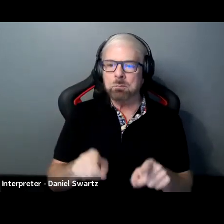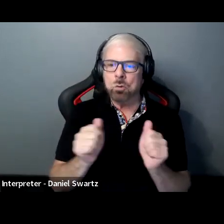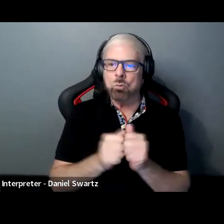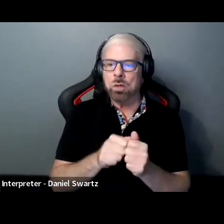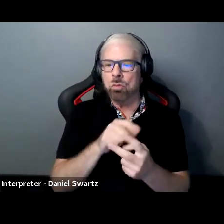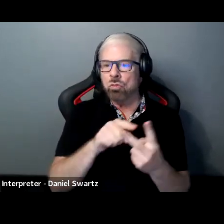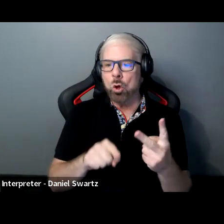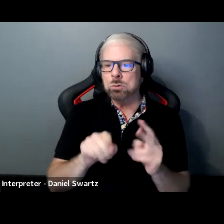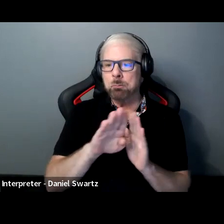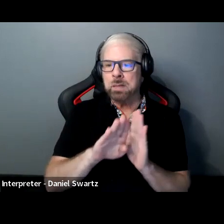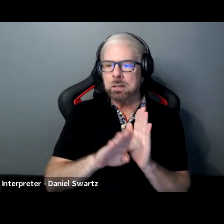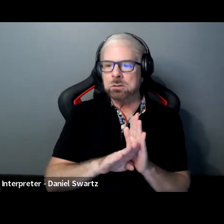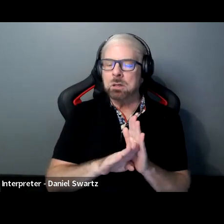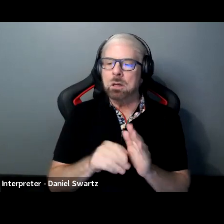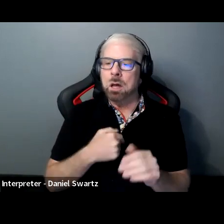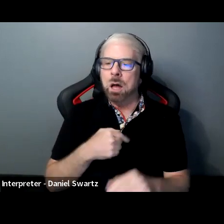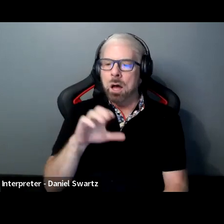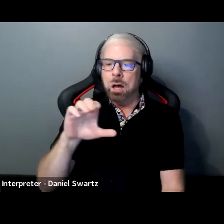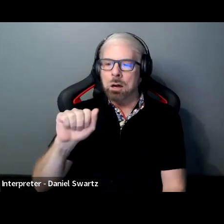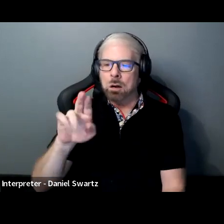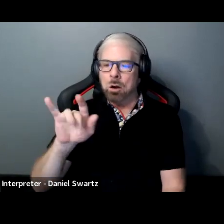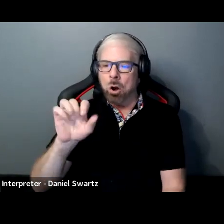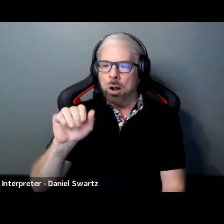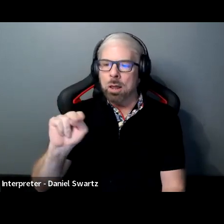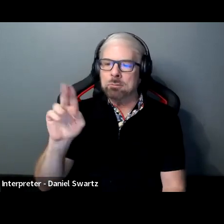bills. And so, Carlin, I'll turn it right over to you.